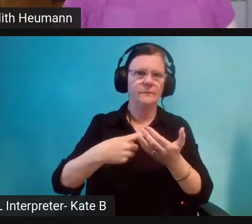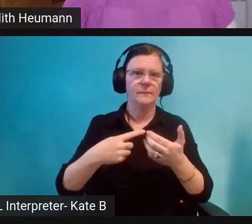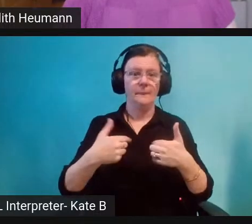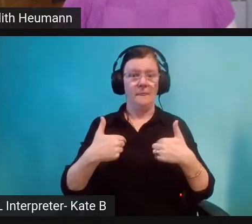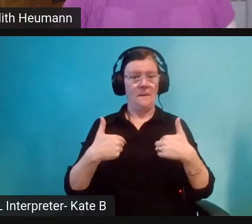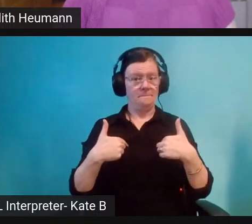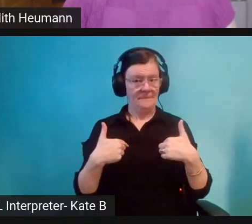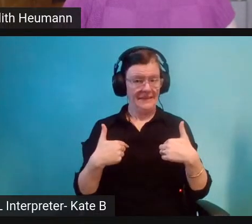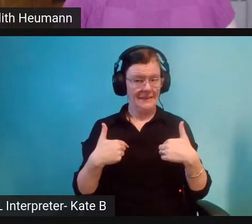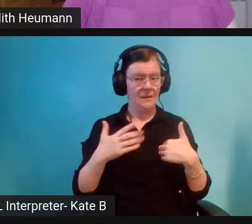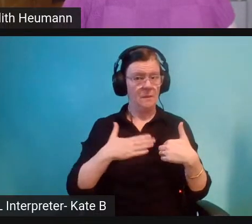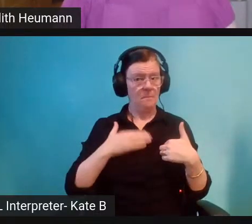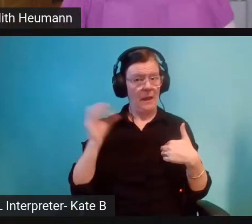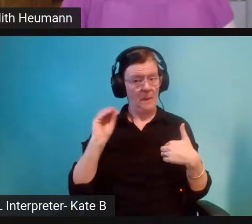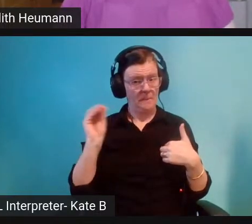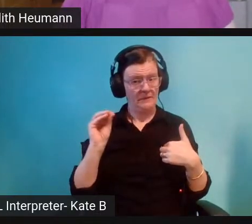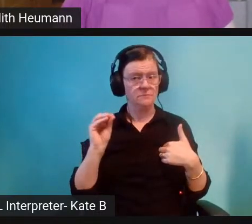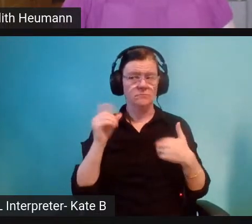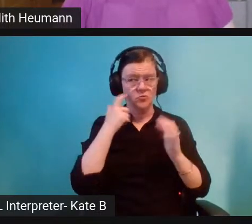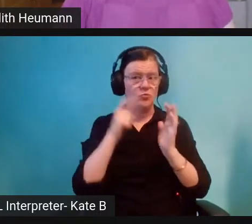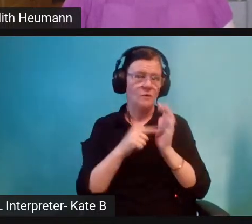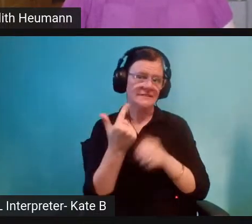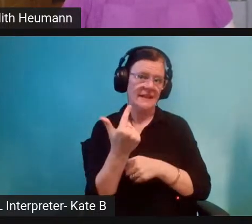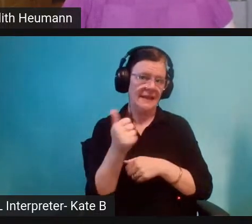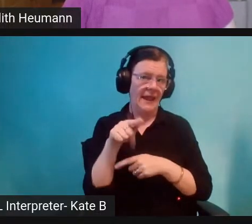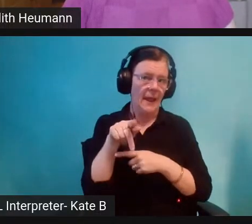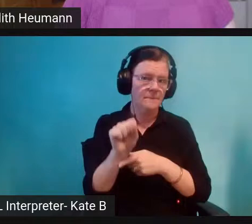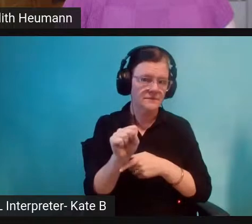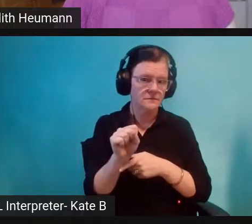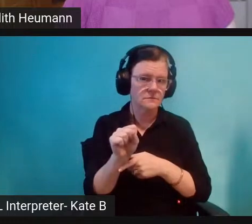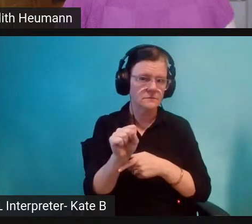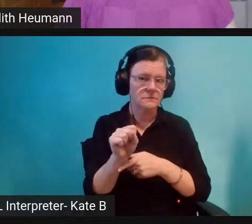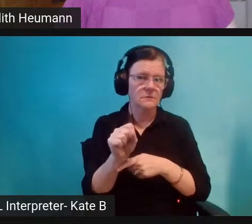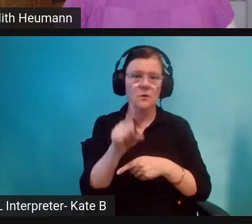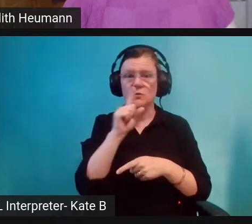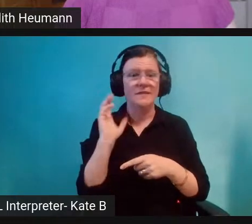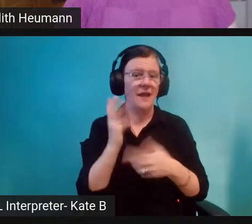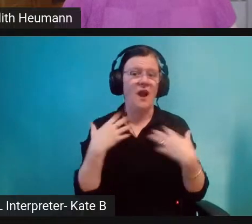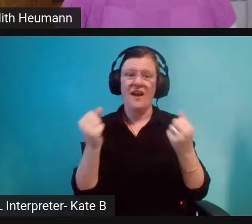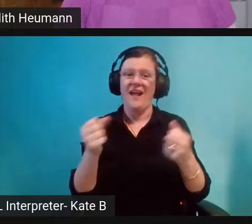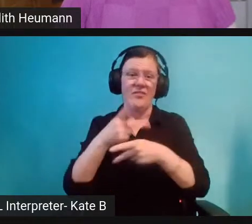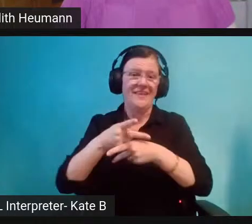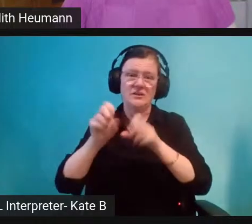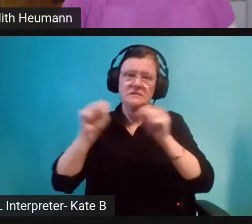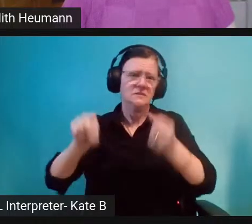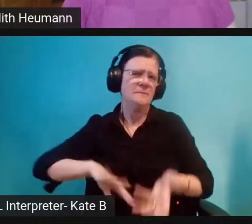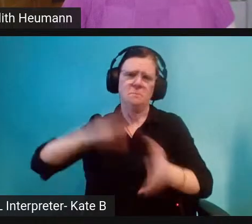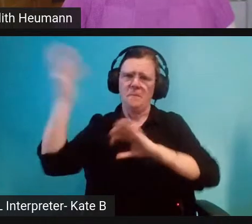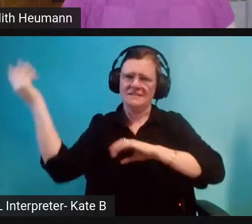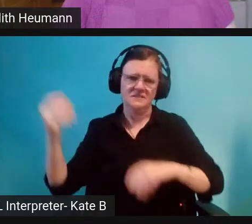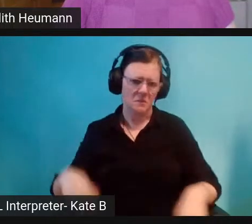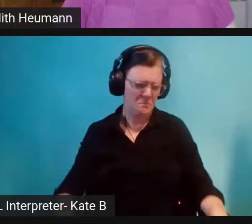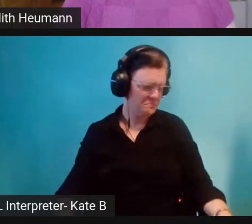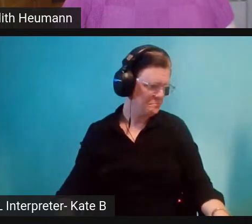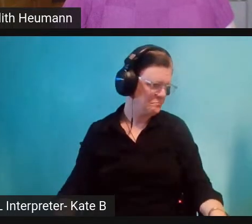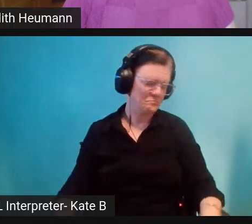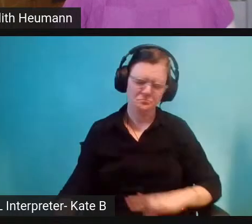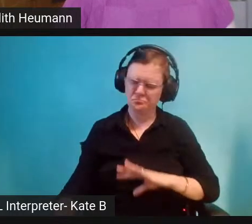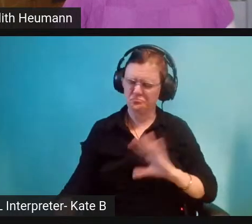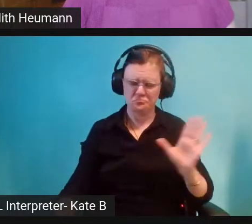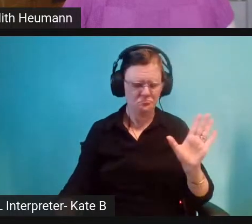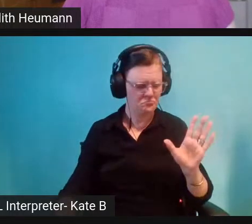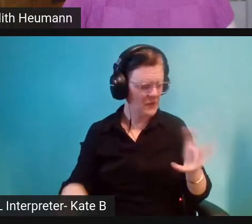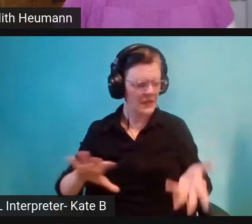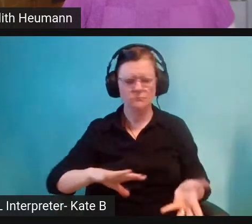I see as some of the major gaps? I think we have a totally messed up healthcare system. I think it is so